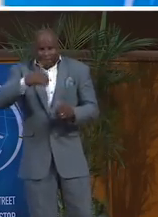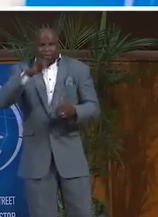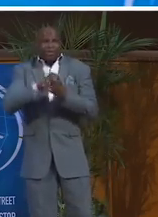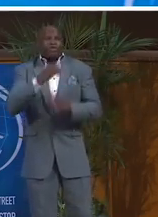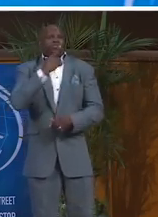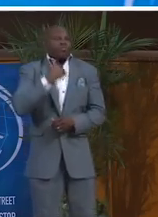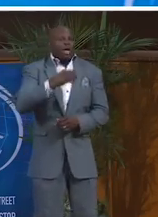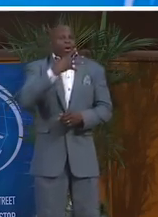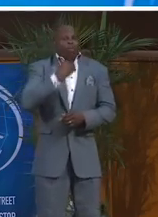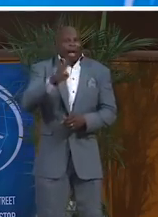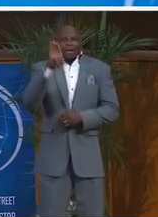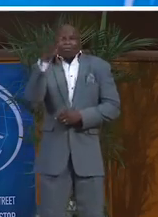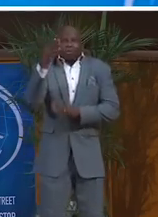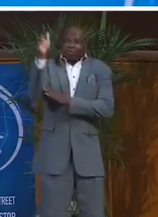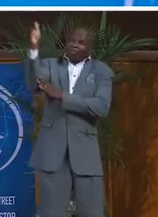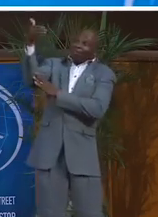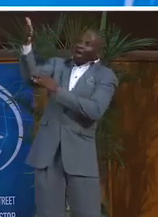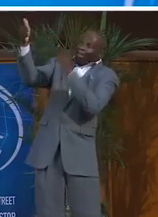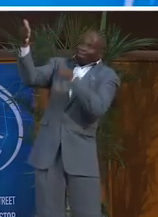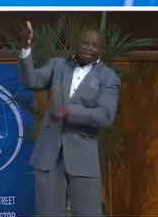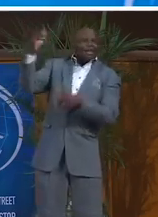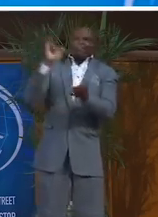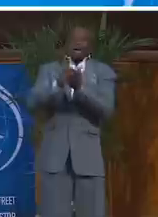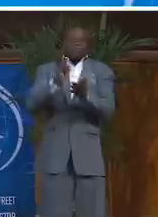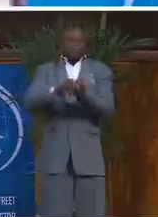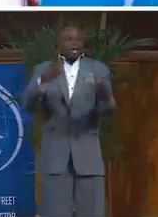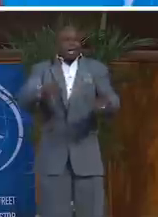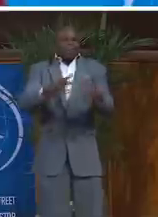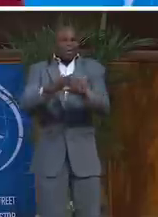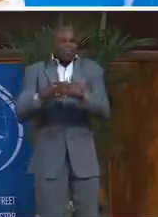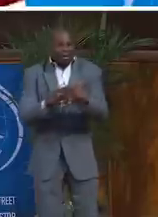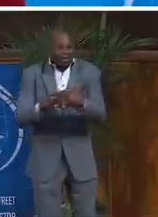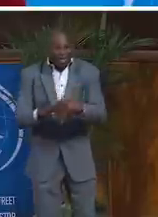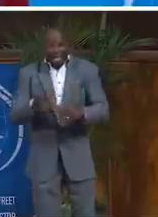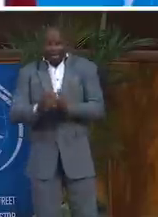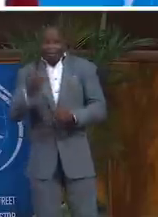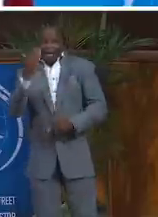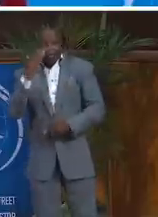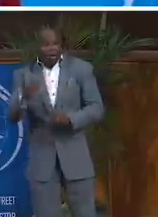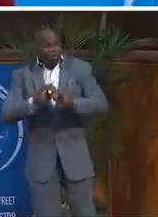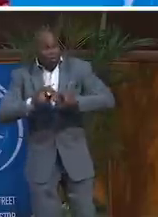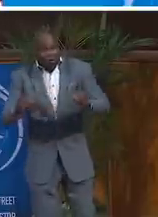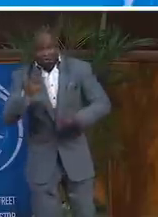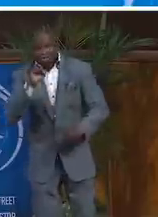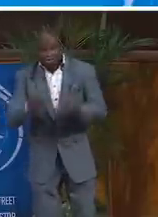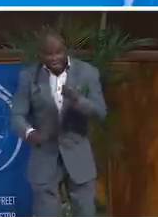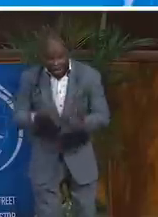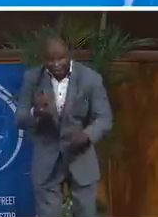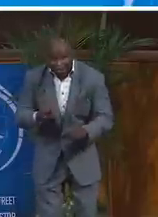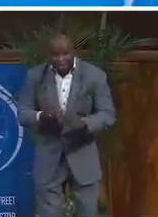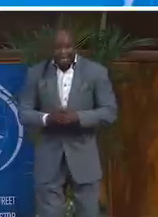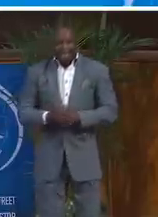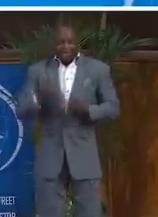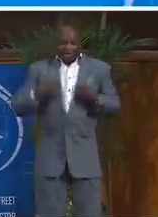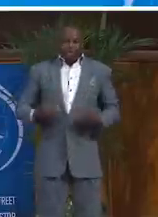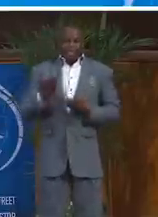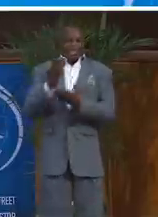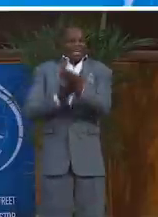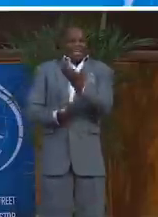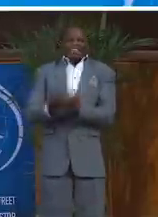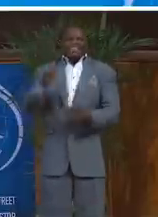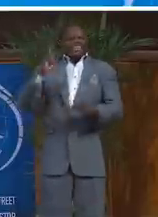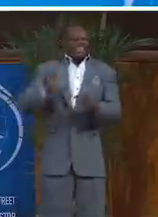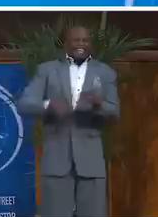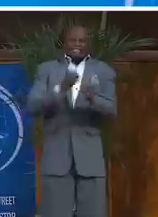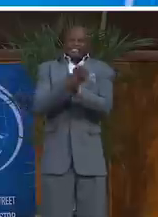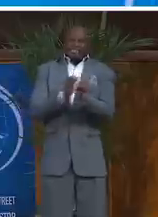and blue, it could not happen to us. And now we know beyond a shadow of a doubt, human hands